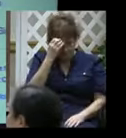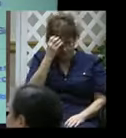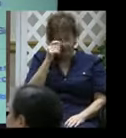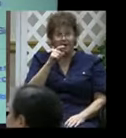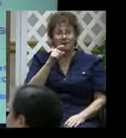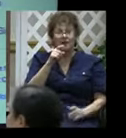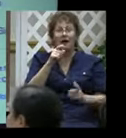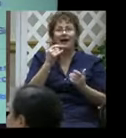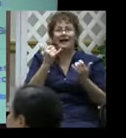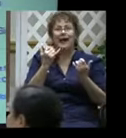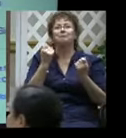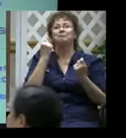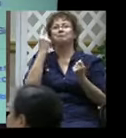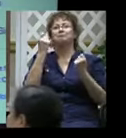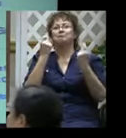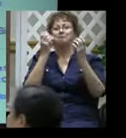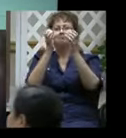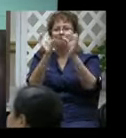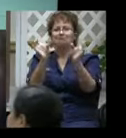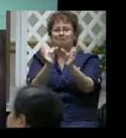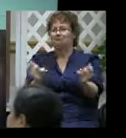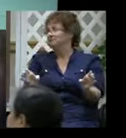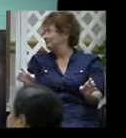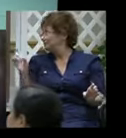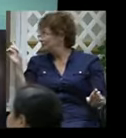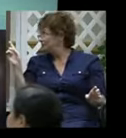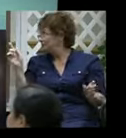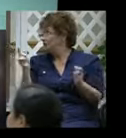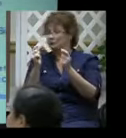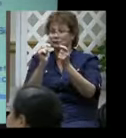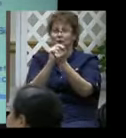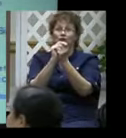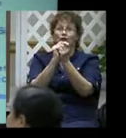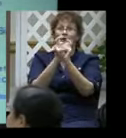pretty easily. And then on the translation,